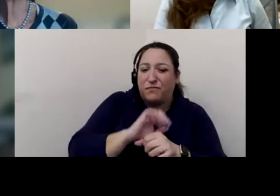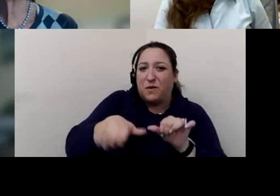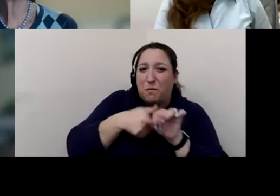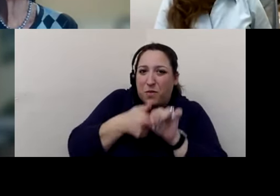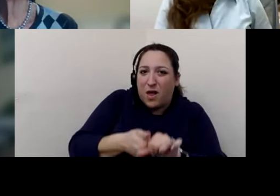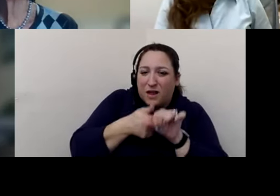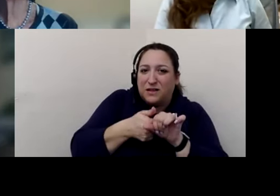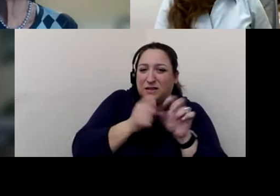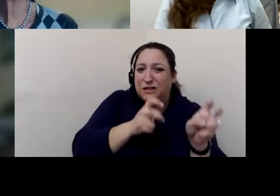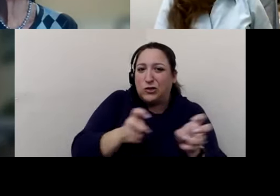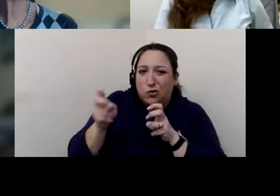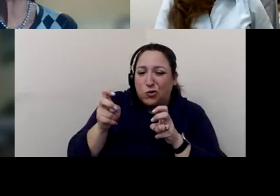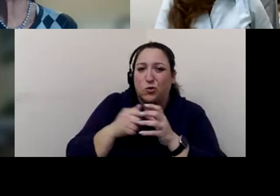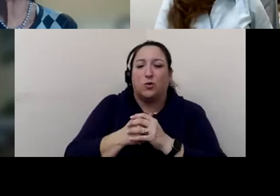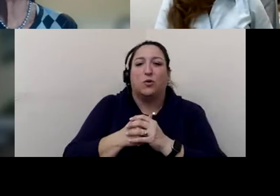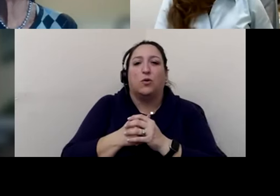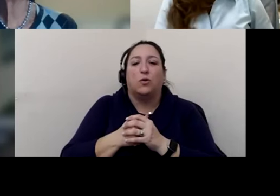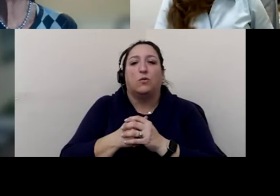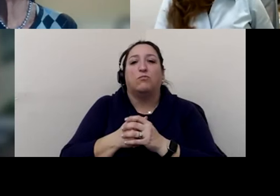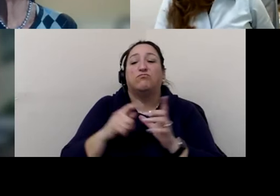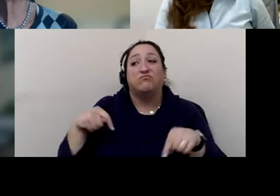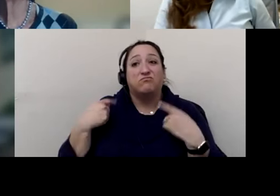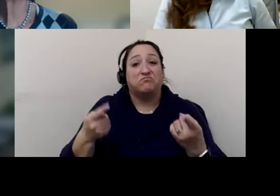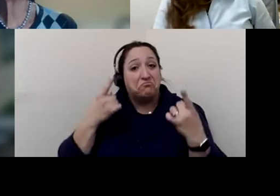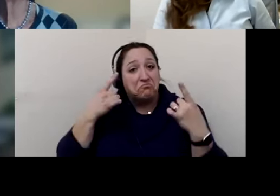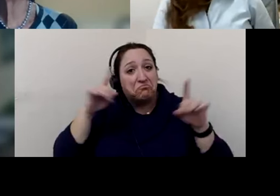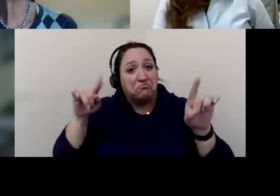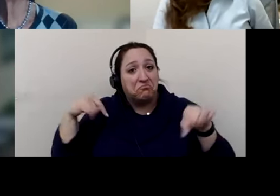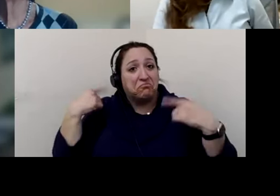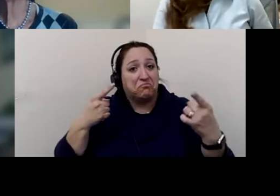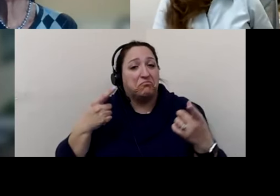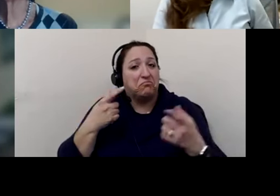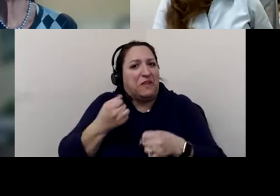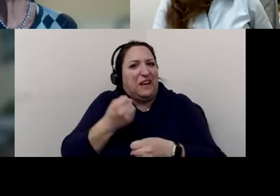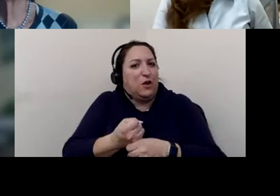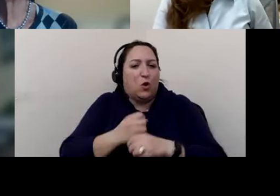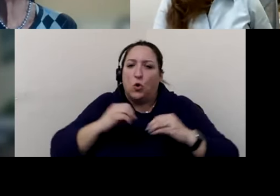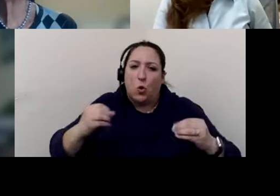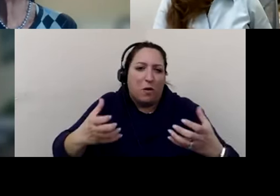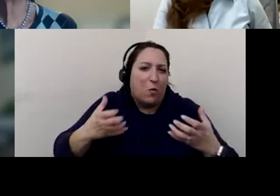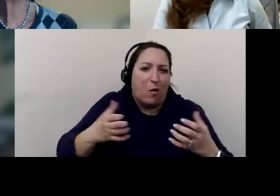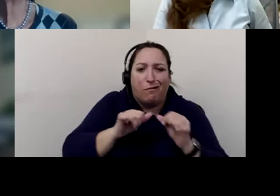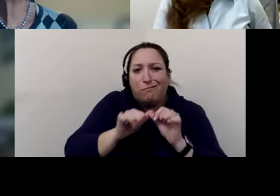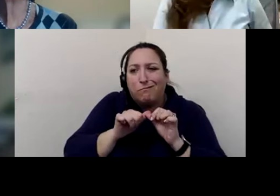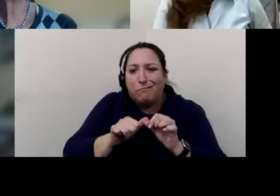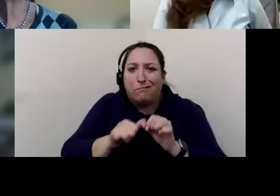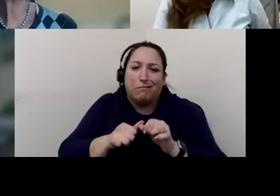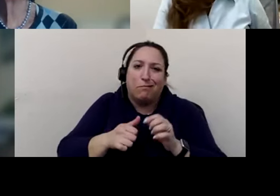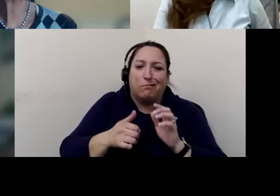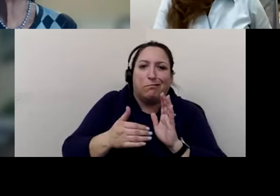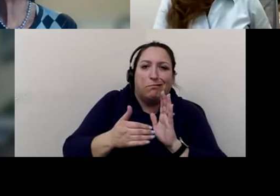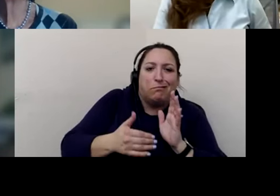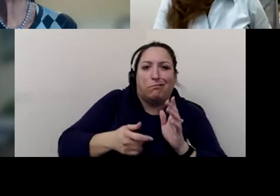issues. We have been pretty successful over the years. No one wants to continue to litigate a case.